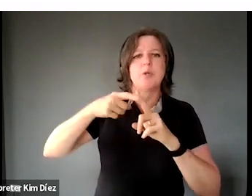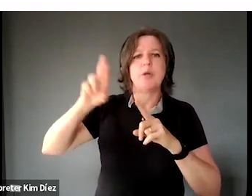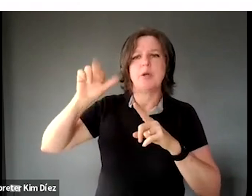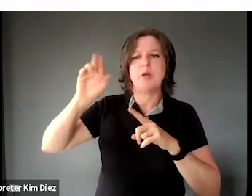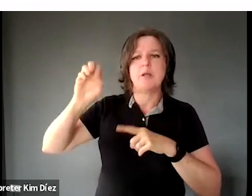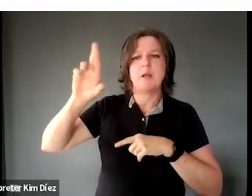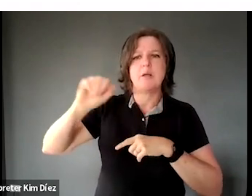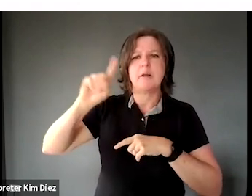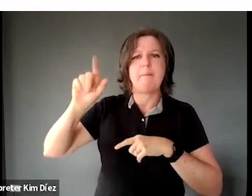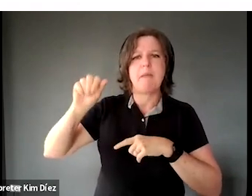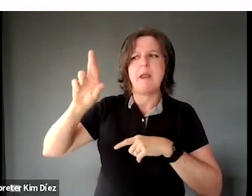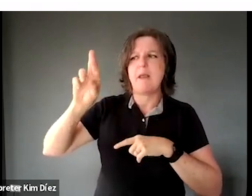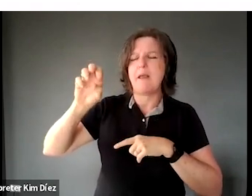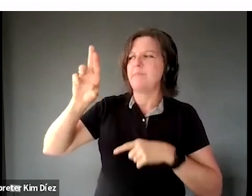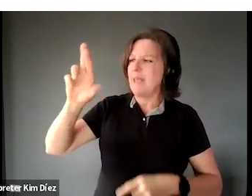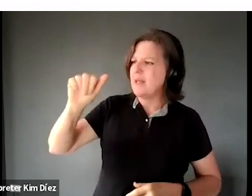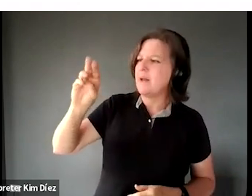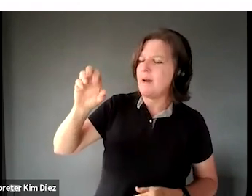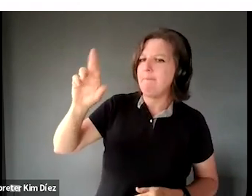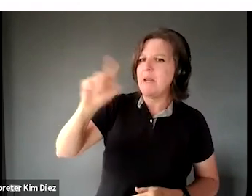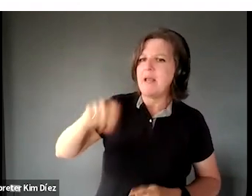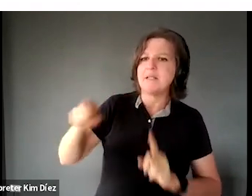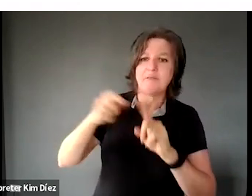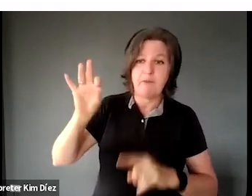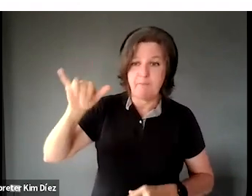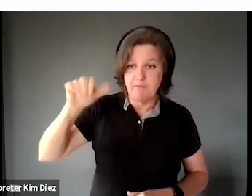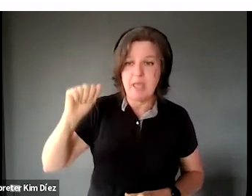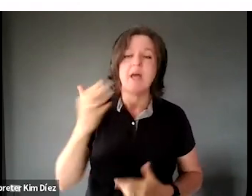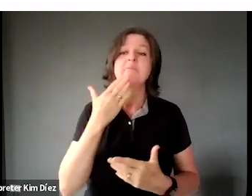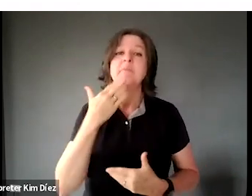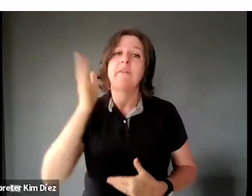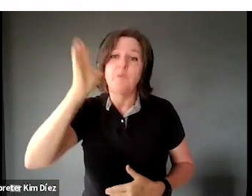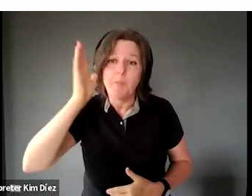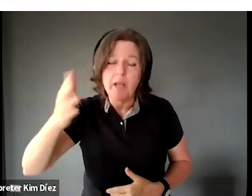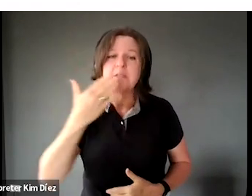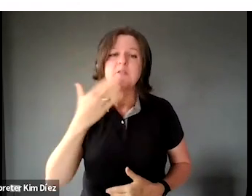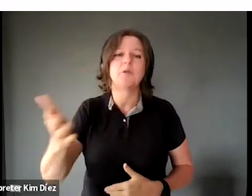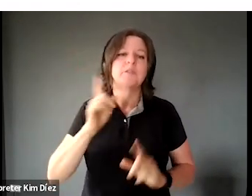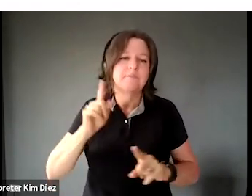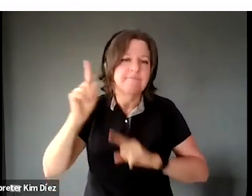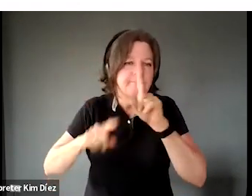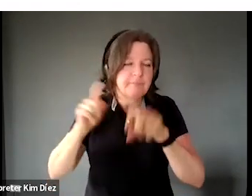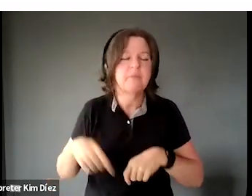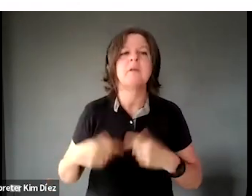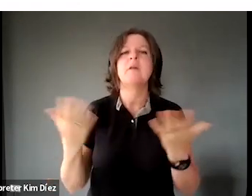Costa Rica, from FIA, who thanks you for sharing your research.